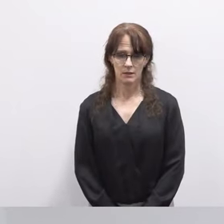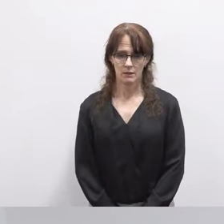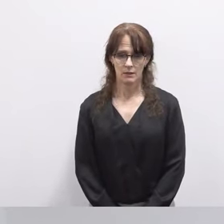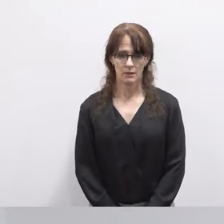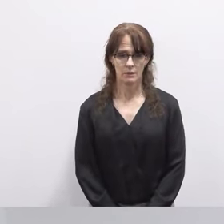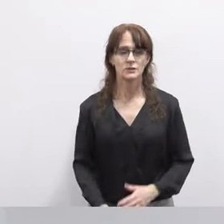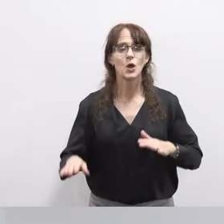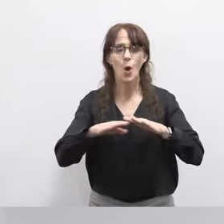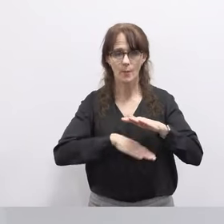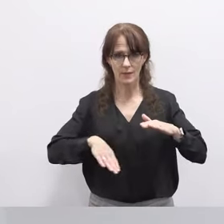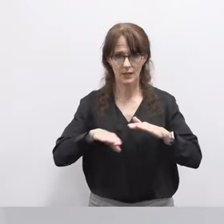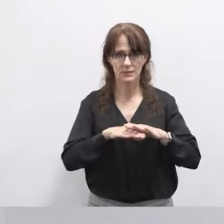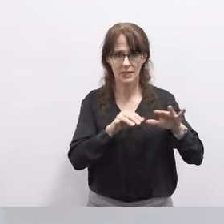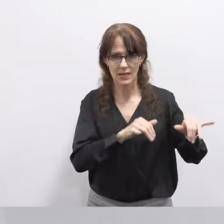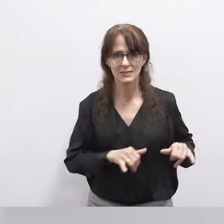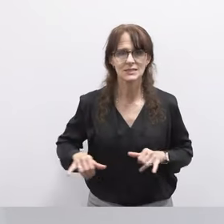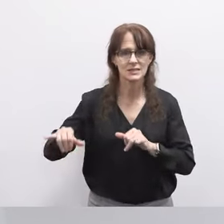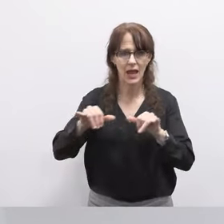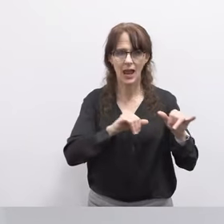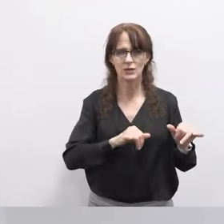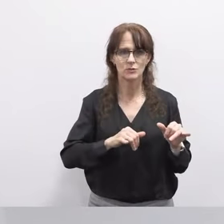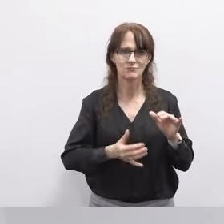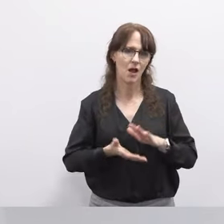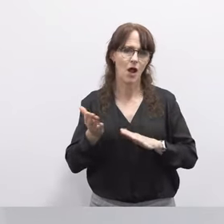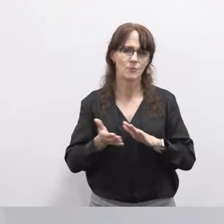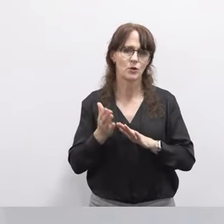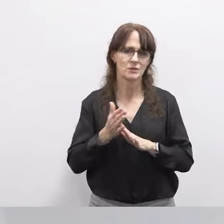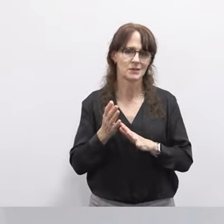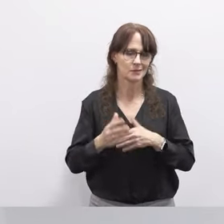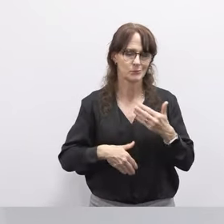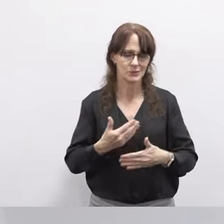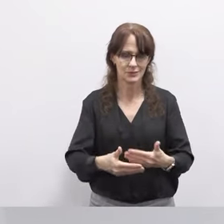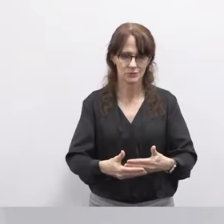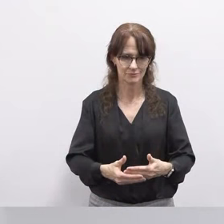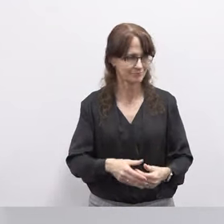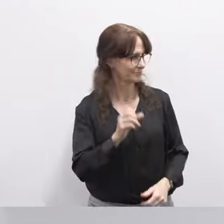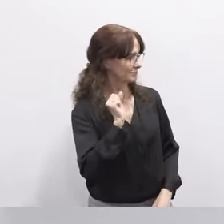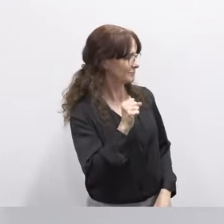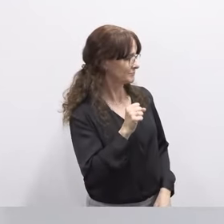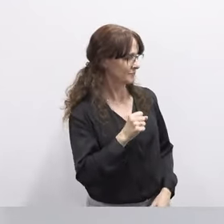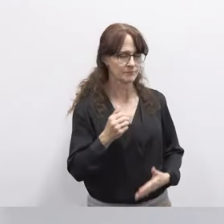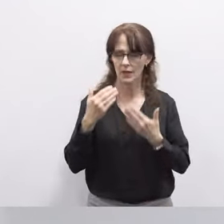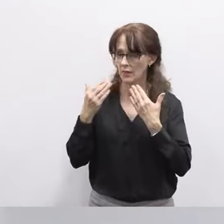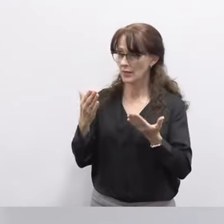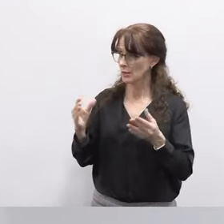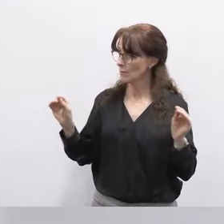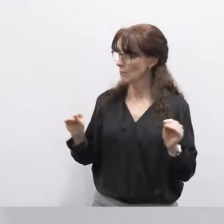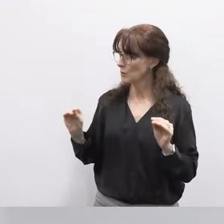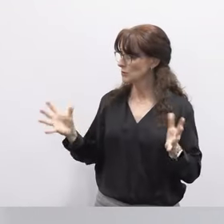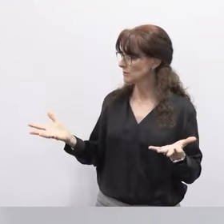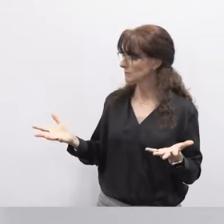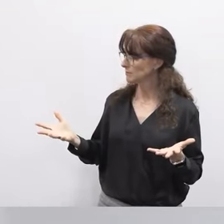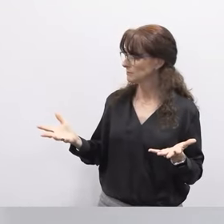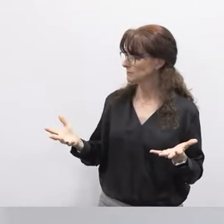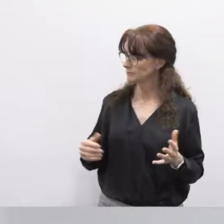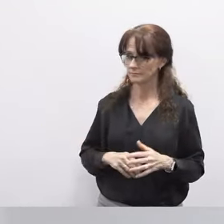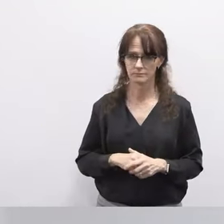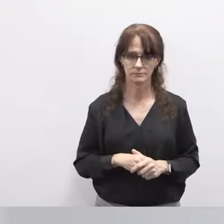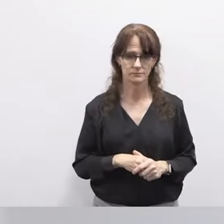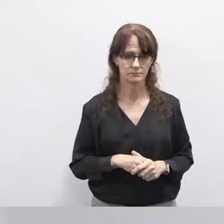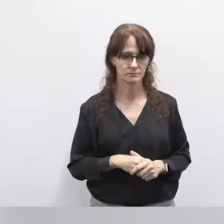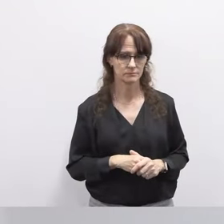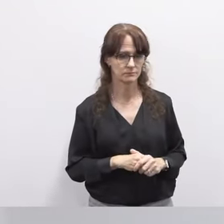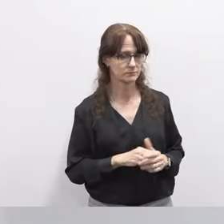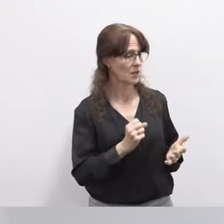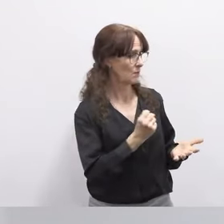So basically standard operating procedure here, Mr. Miranda. Absolutely. Thank you. Do we have a motion? Move for